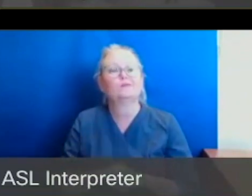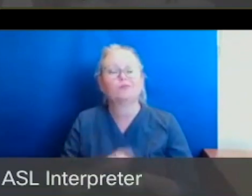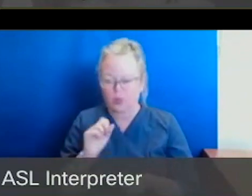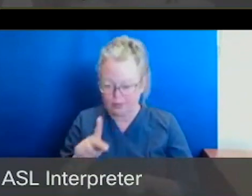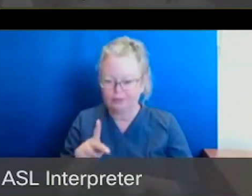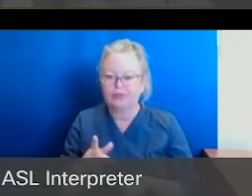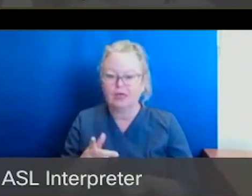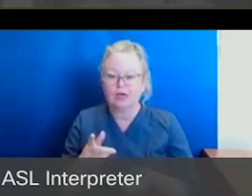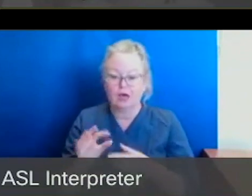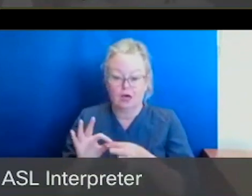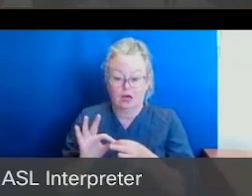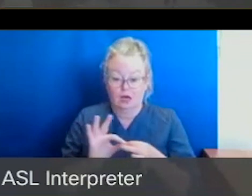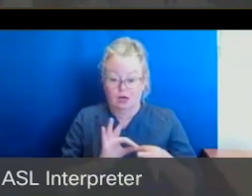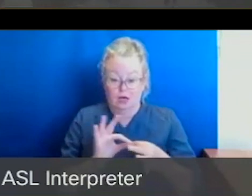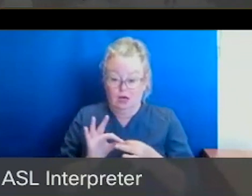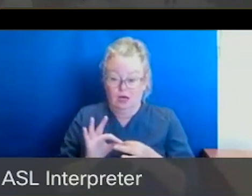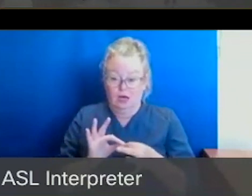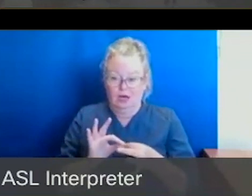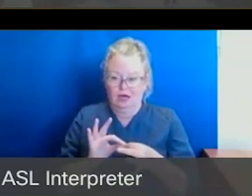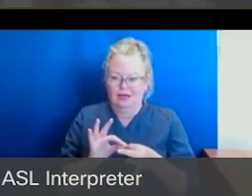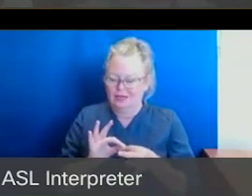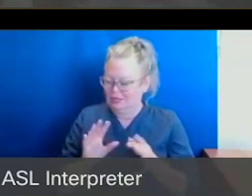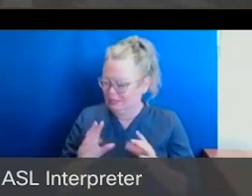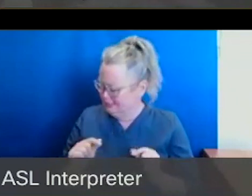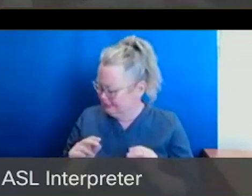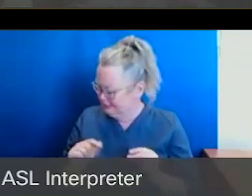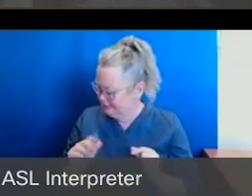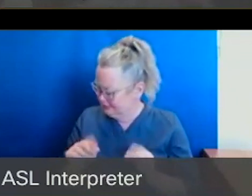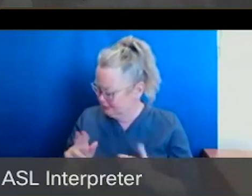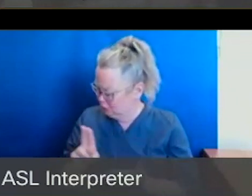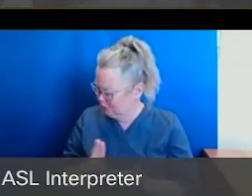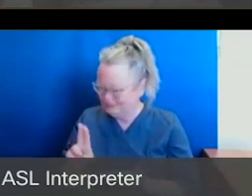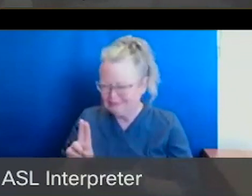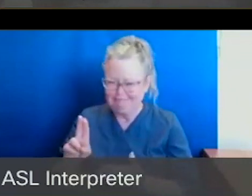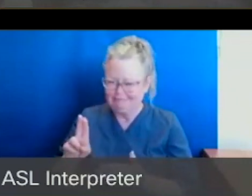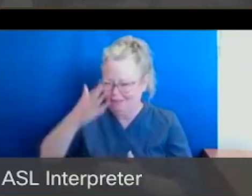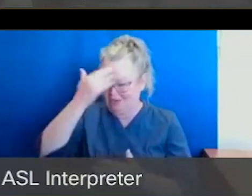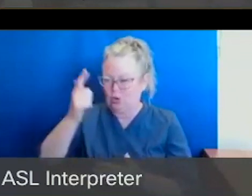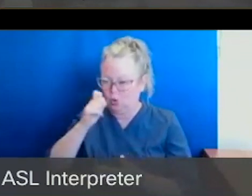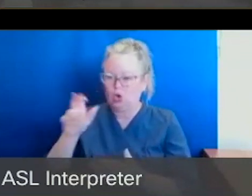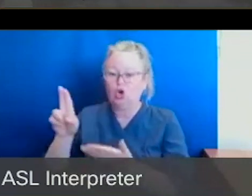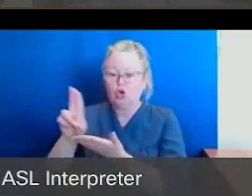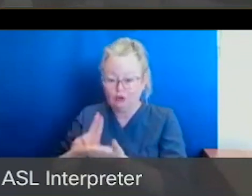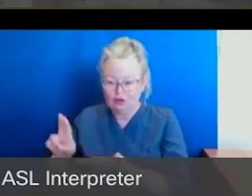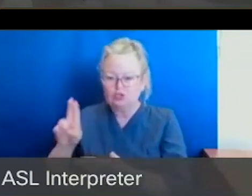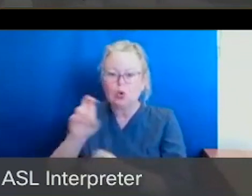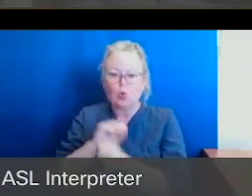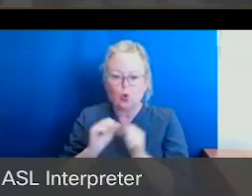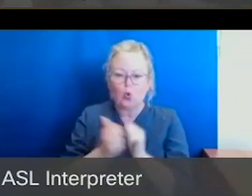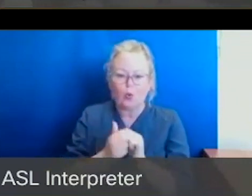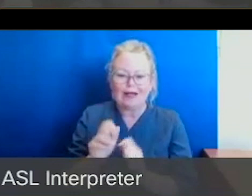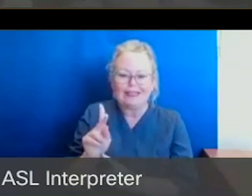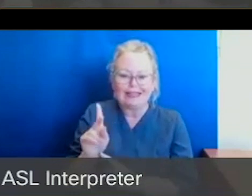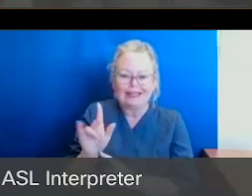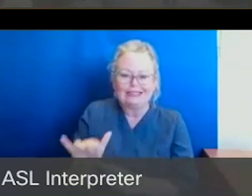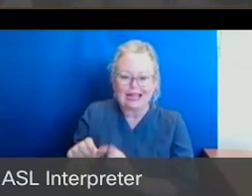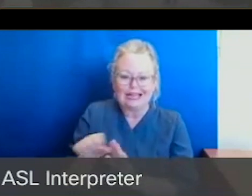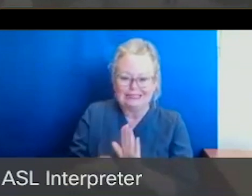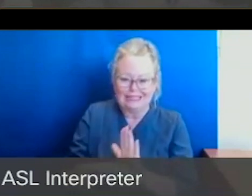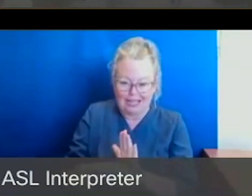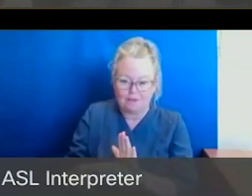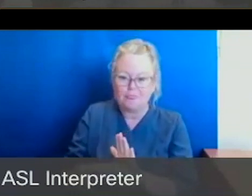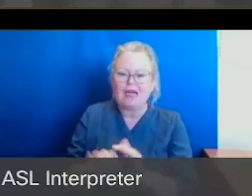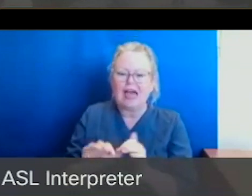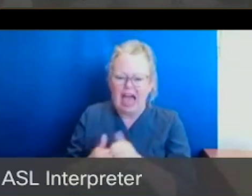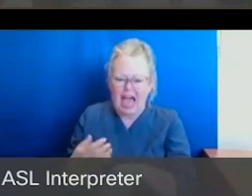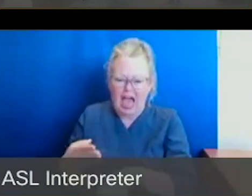collaboration with, I don't remember the university, but collaborated with Kentucky, looking at Kentucky's school